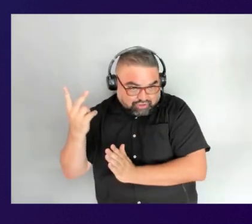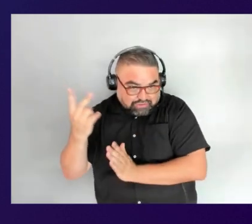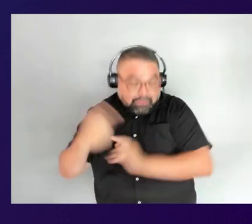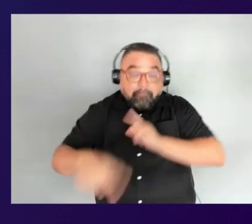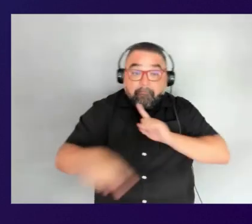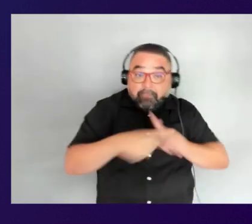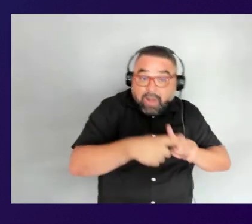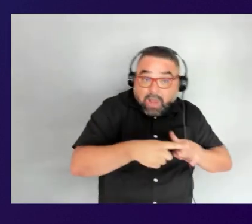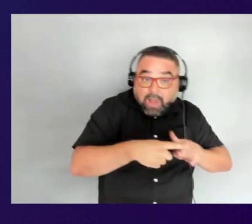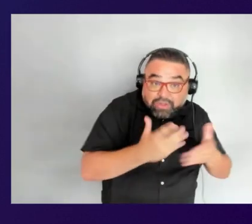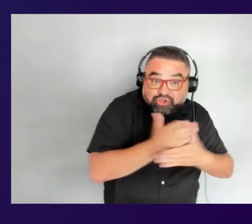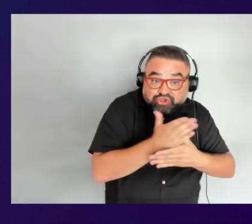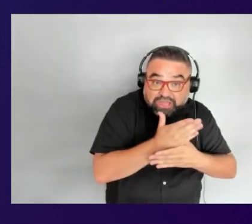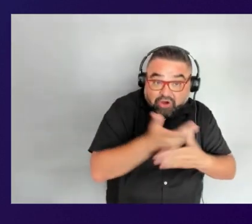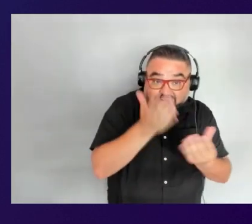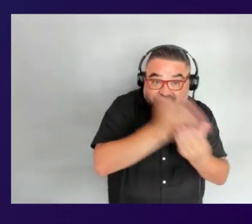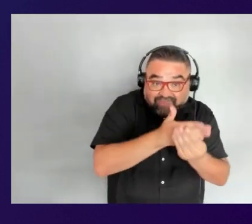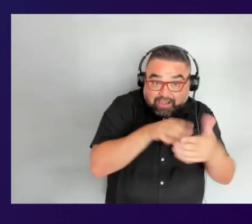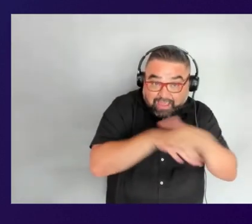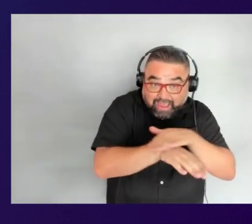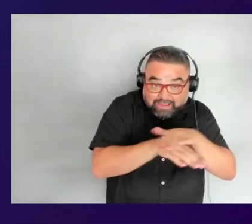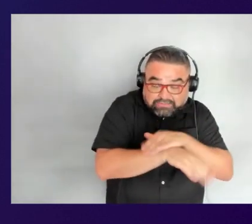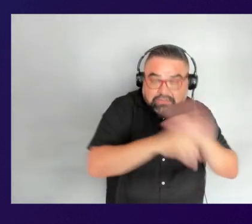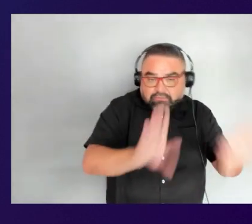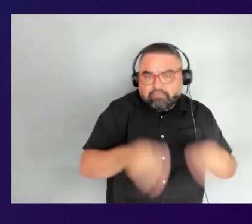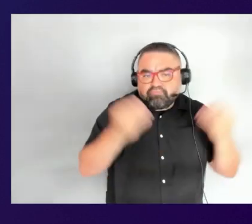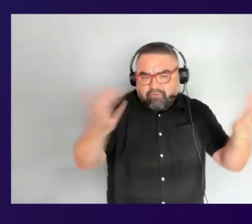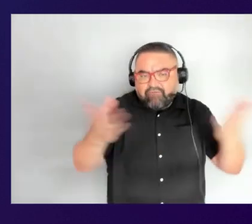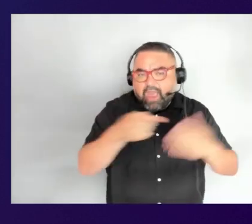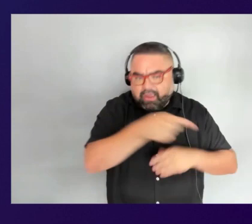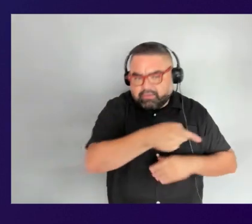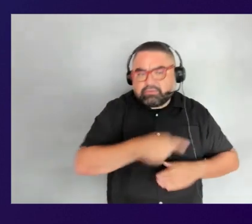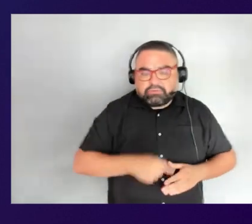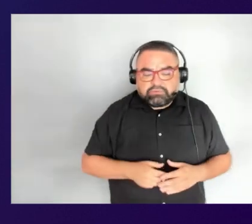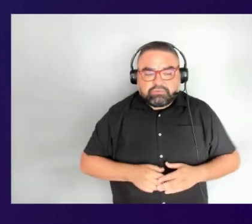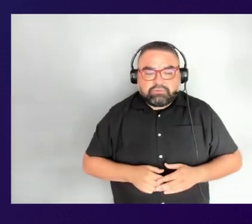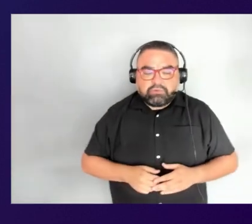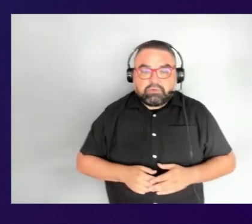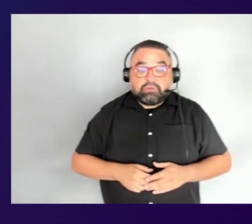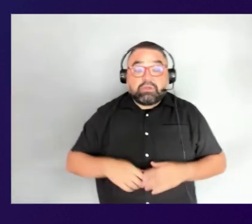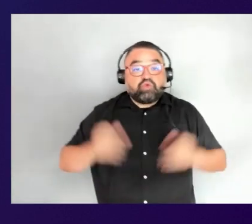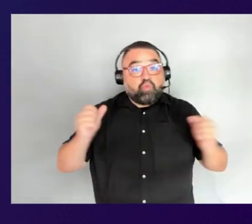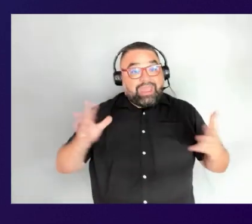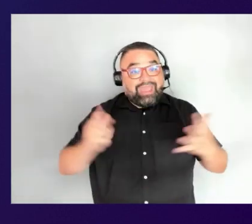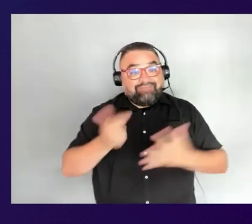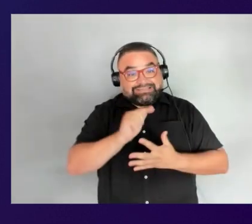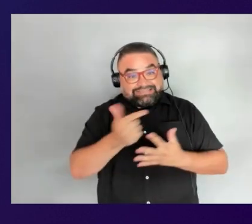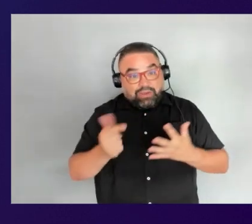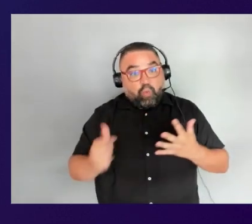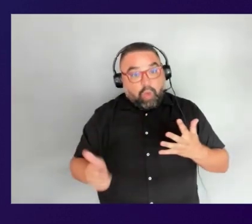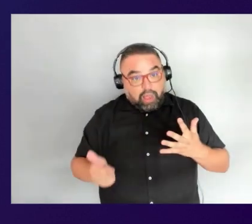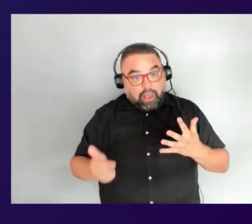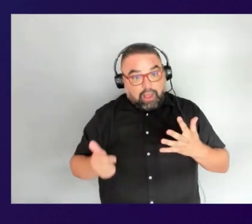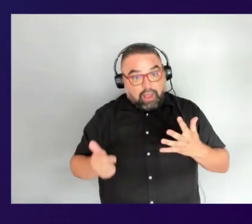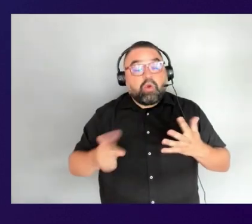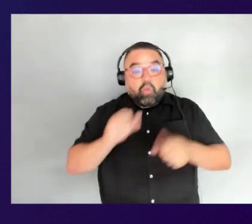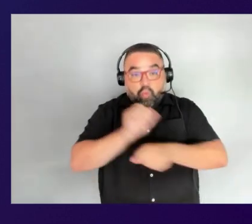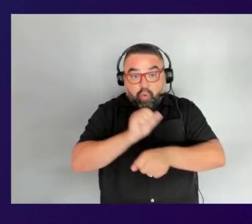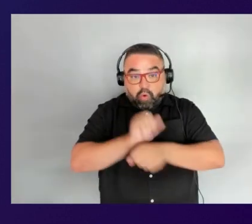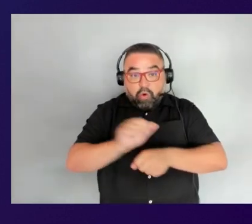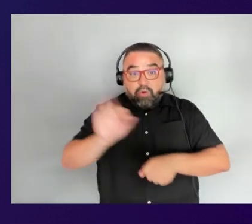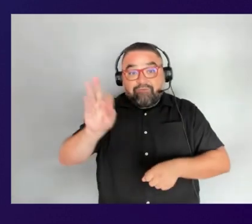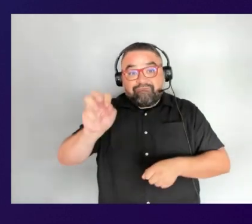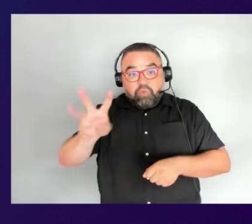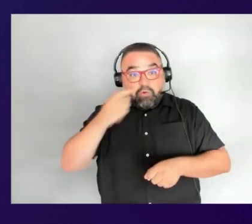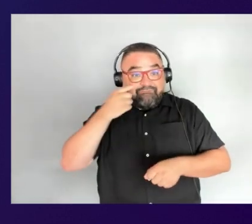that file storage provides natively. We also see SQL workflows where you need shared storage for SQL failover environments. So if